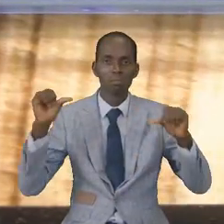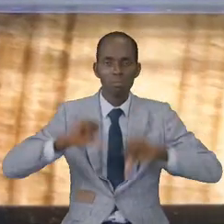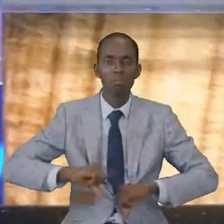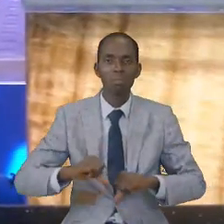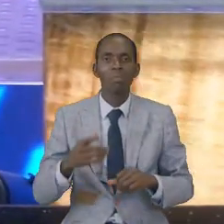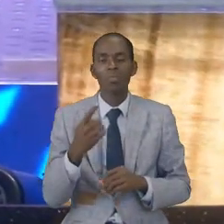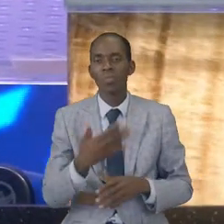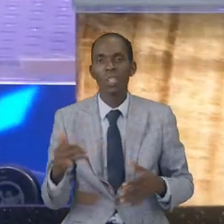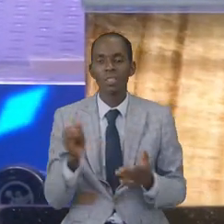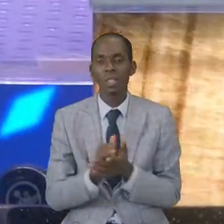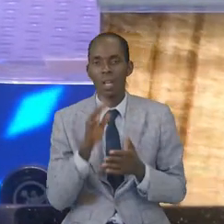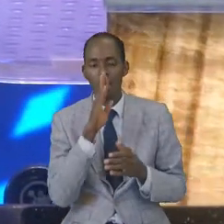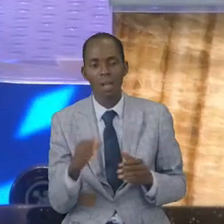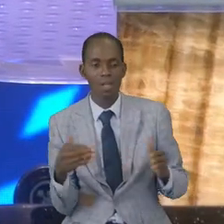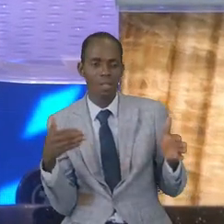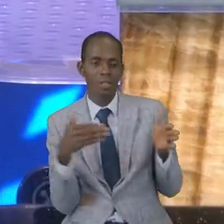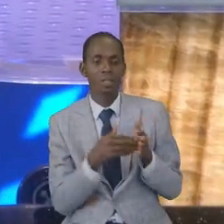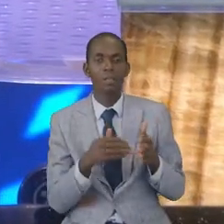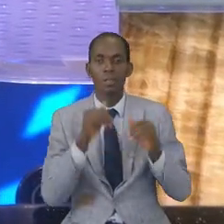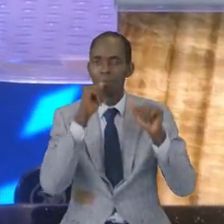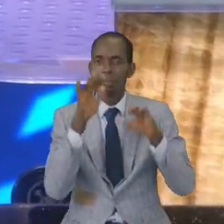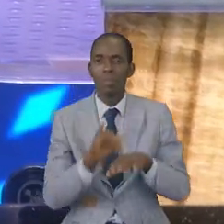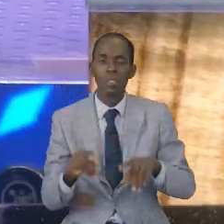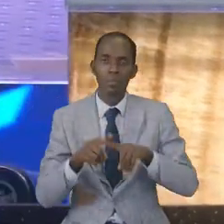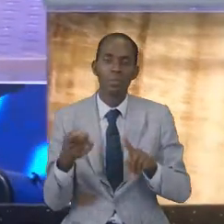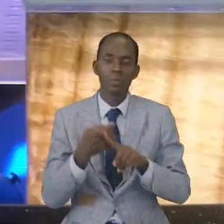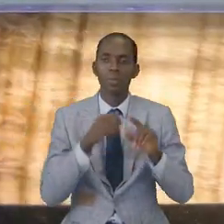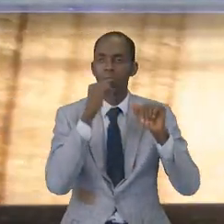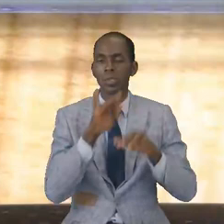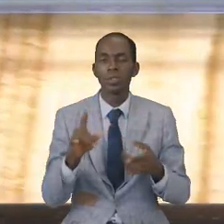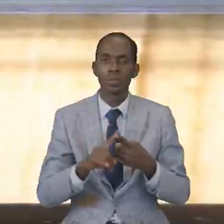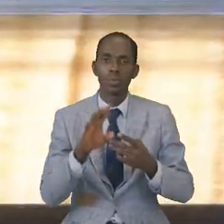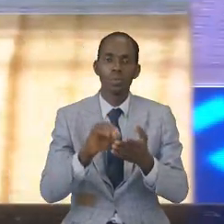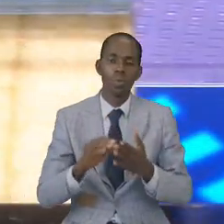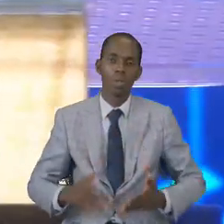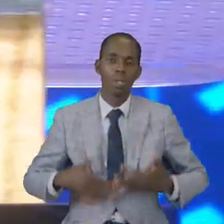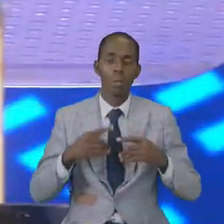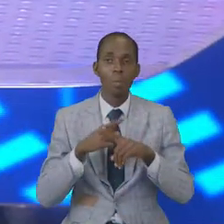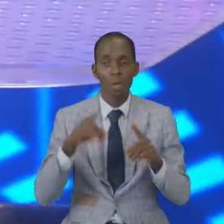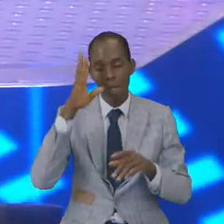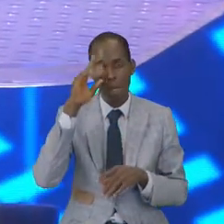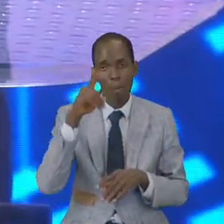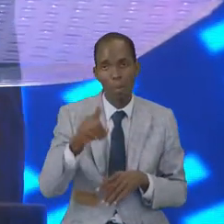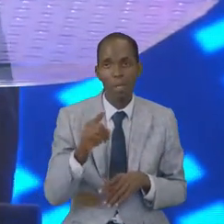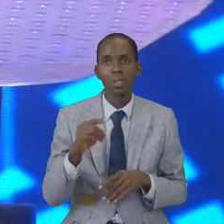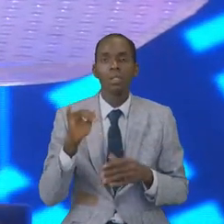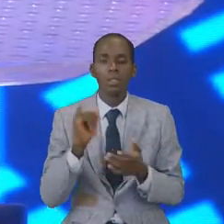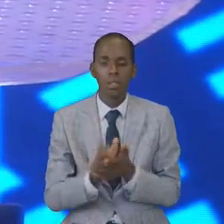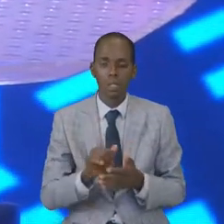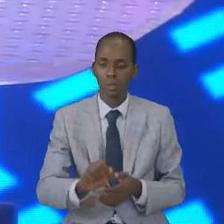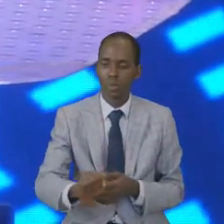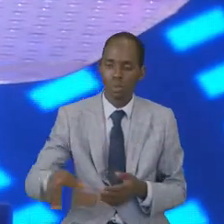things that are contrary to blessing in his life. But he that sows to the